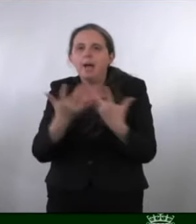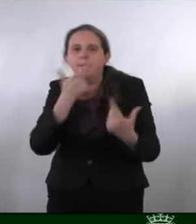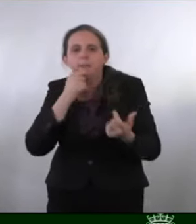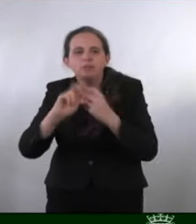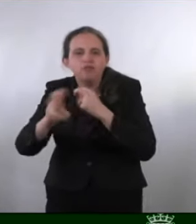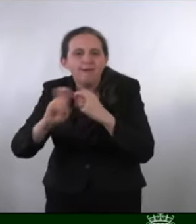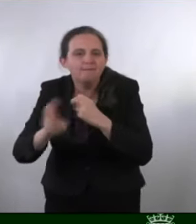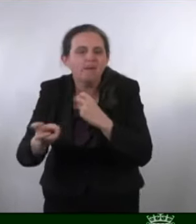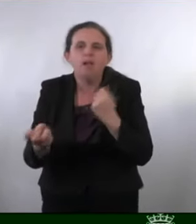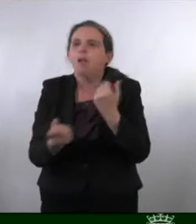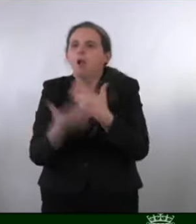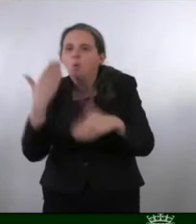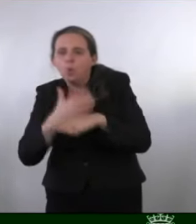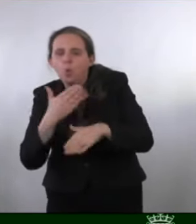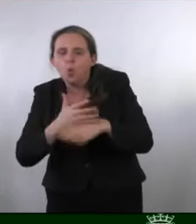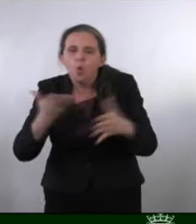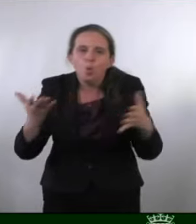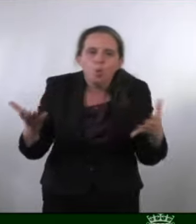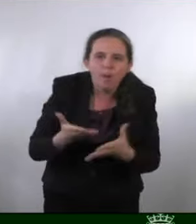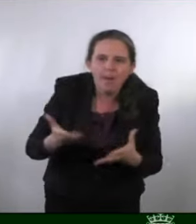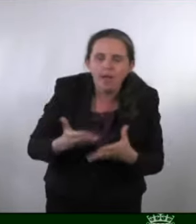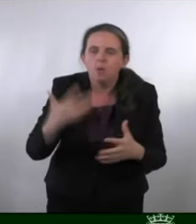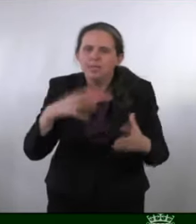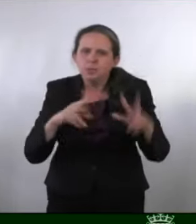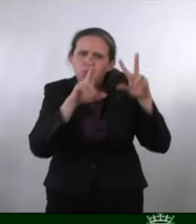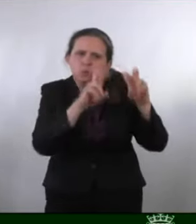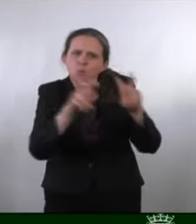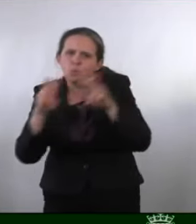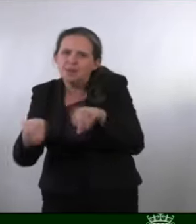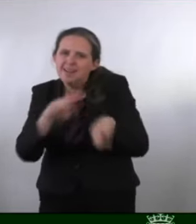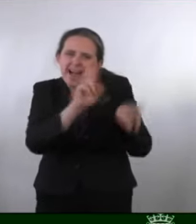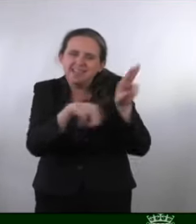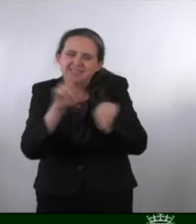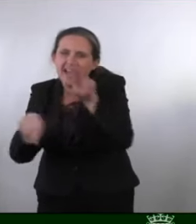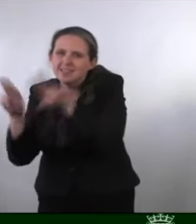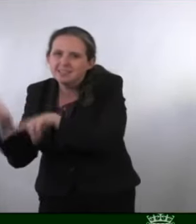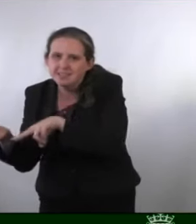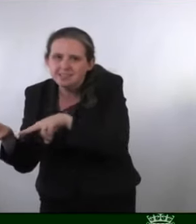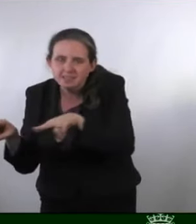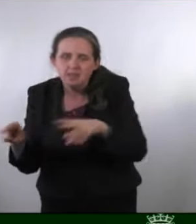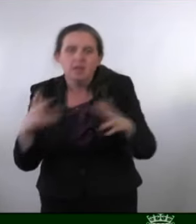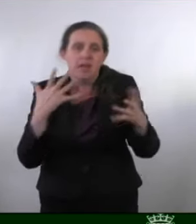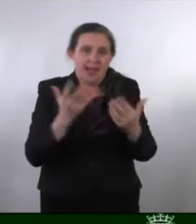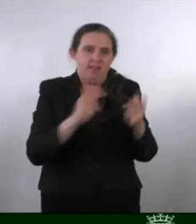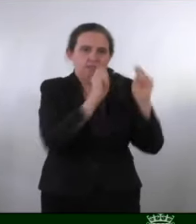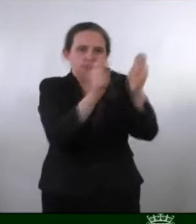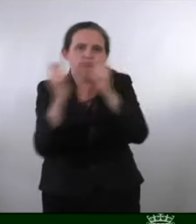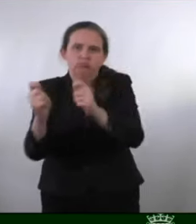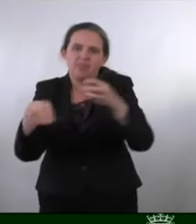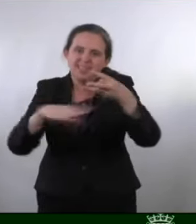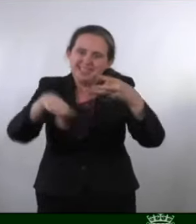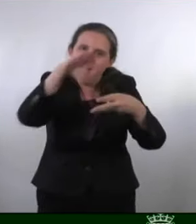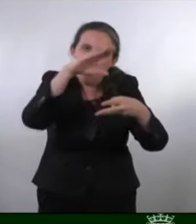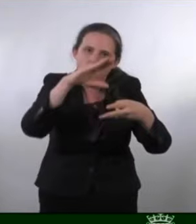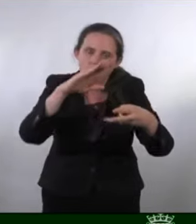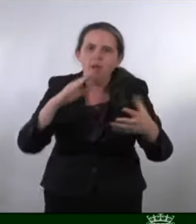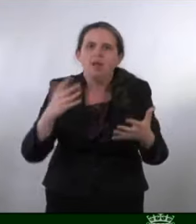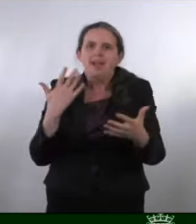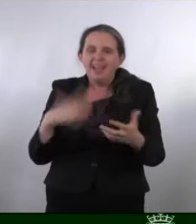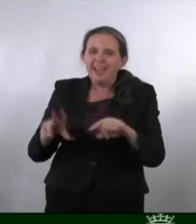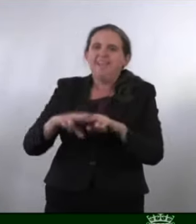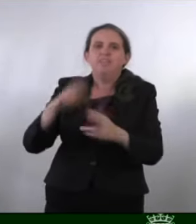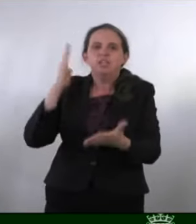where it's clear that you can go and there's a genuine difference that isn't represented